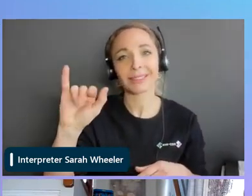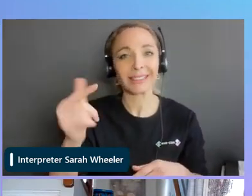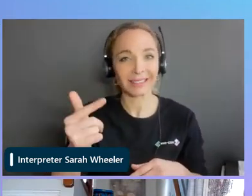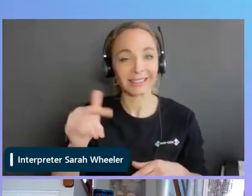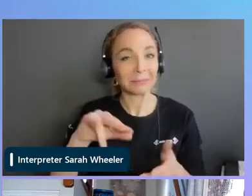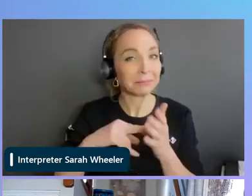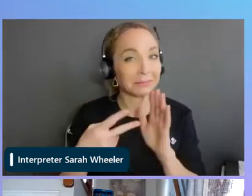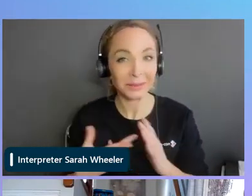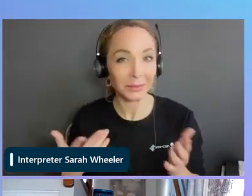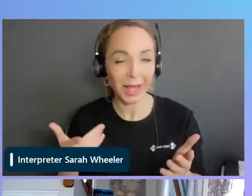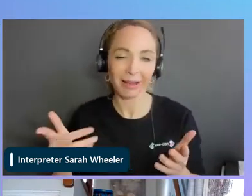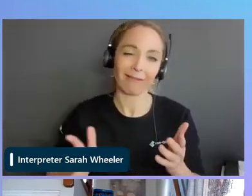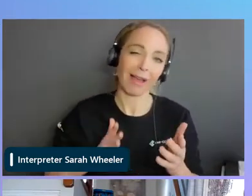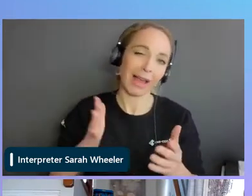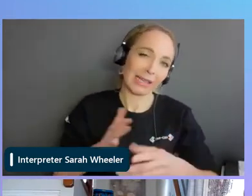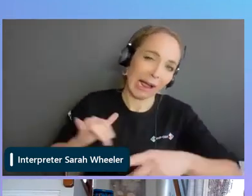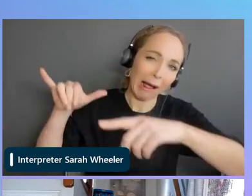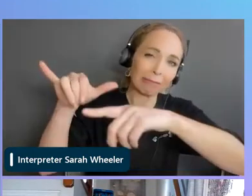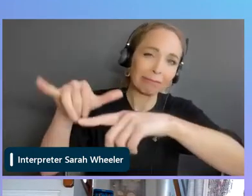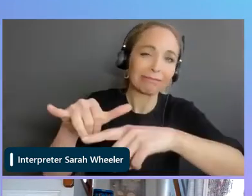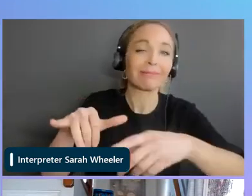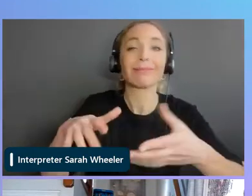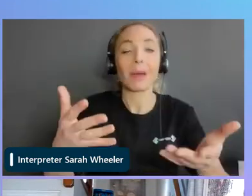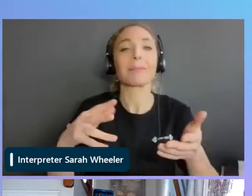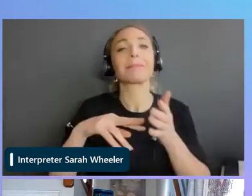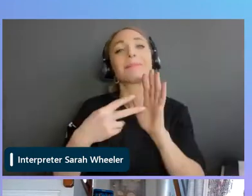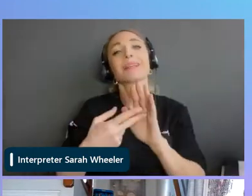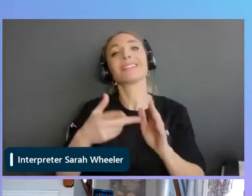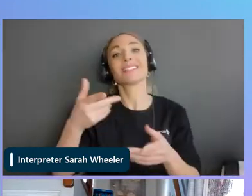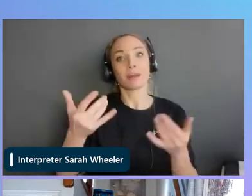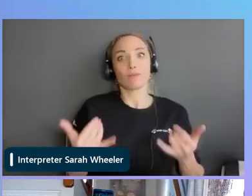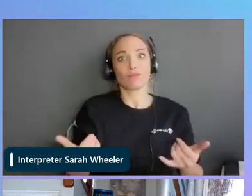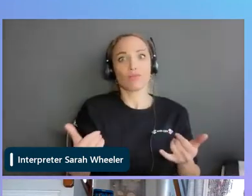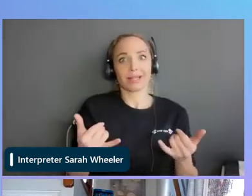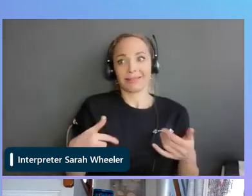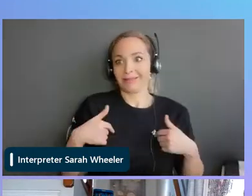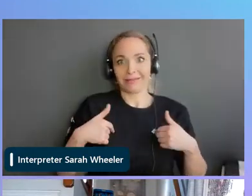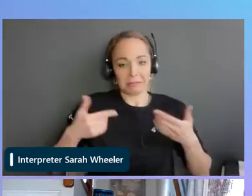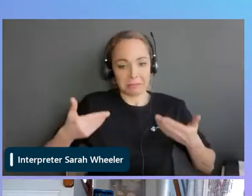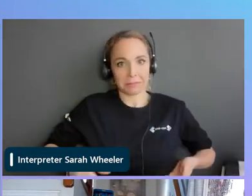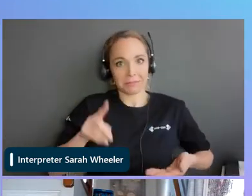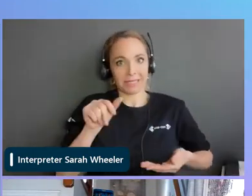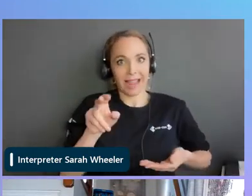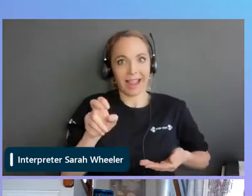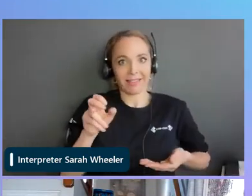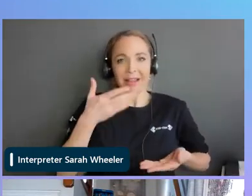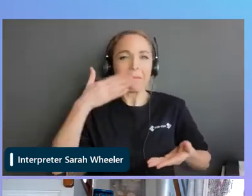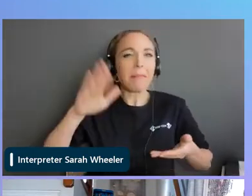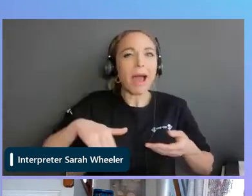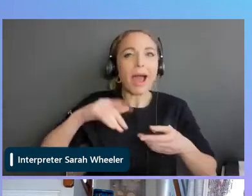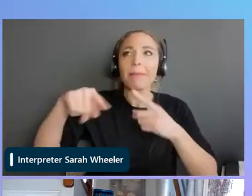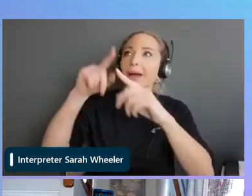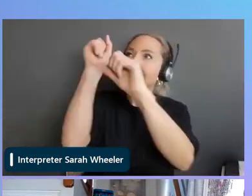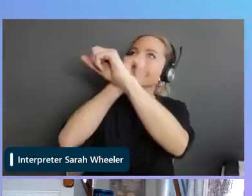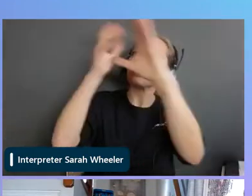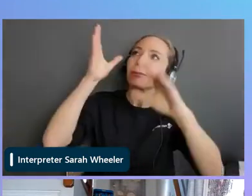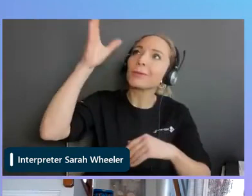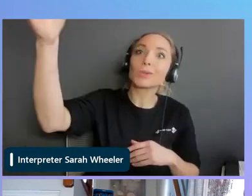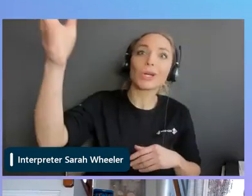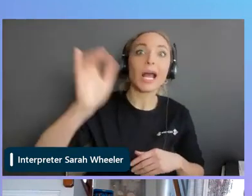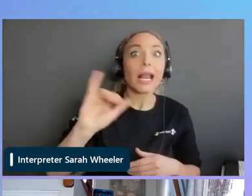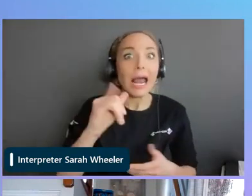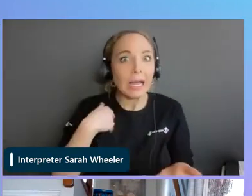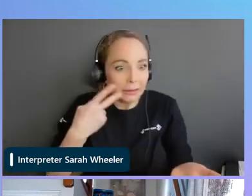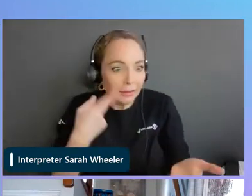that present Dave is bad at thinking about future Dave, right? So if I see a piece of chocolate cake in front of me, present Dave is going to be like, that's going to be delicious